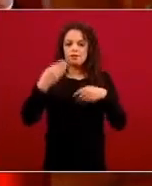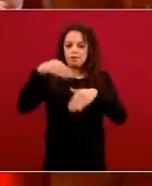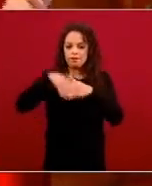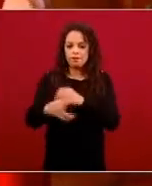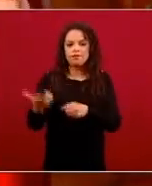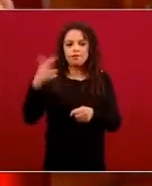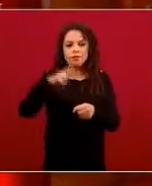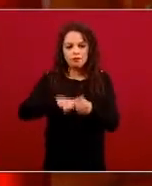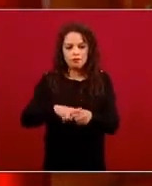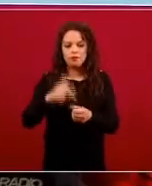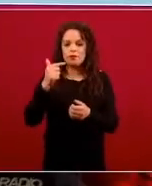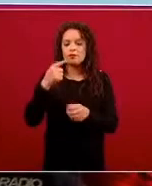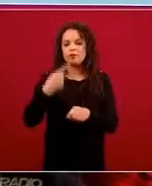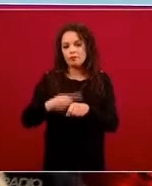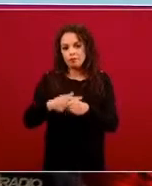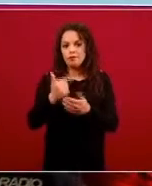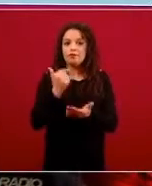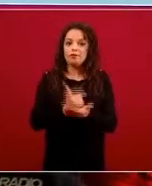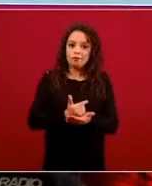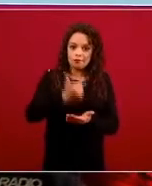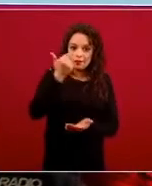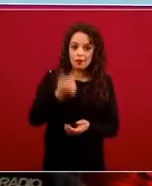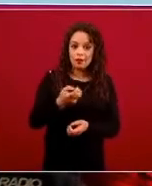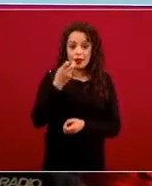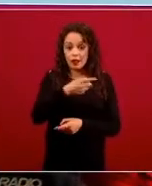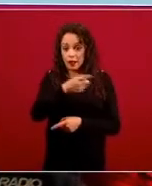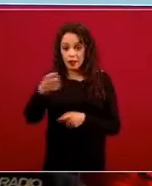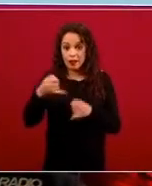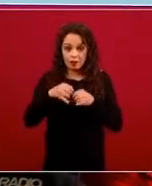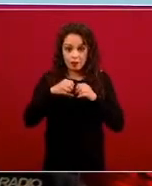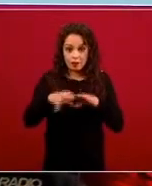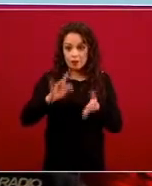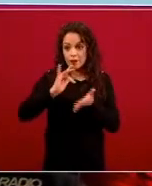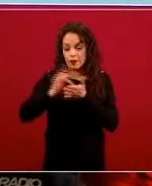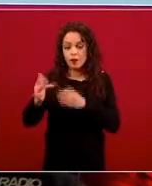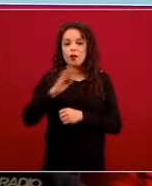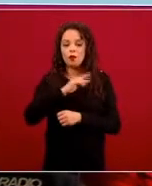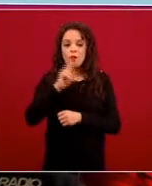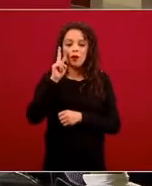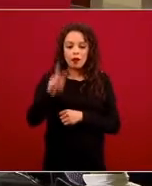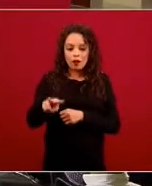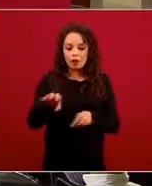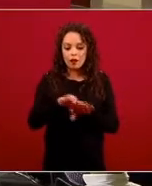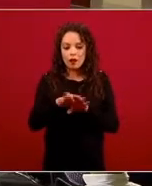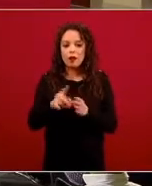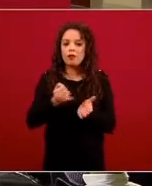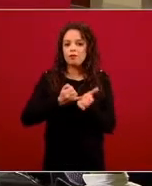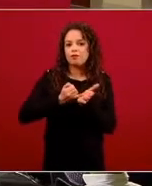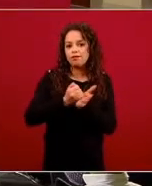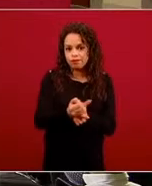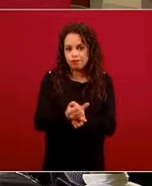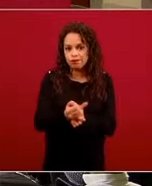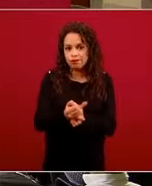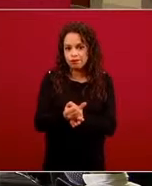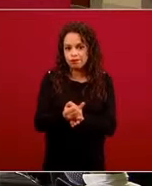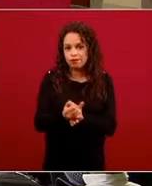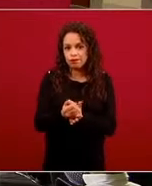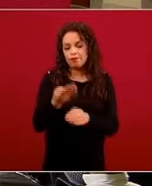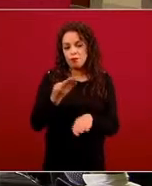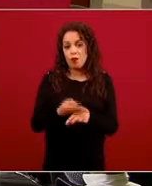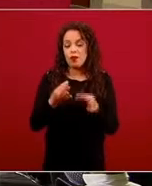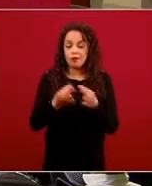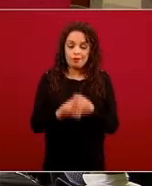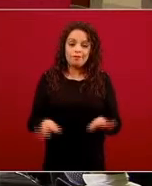might be with the disease in the future. We use this information to make decisions and send out